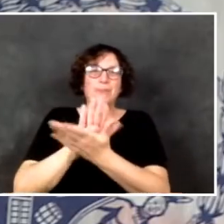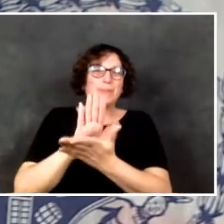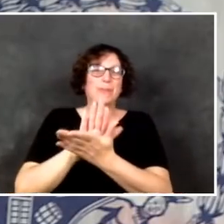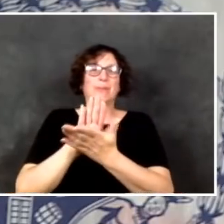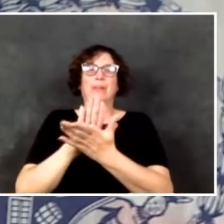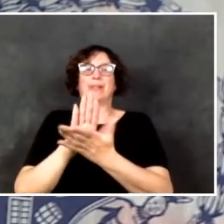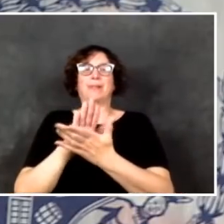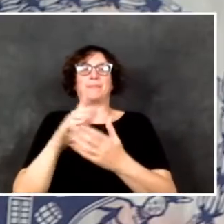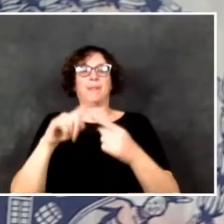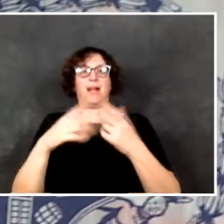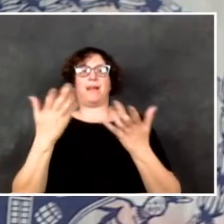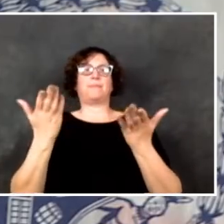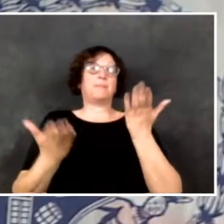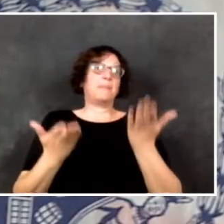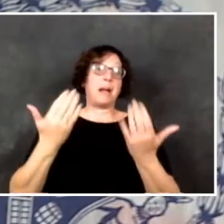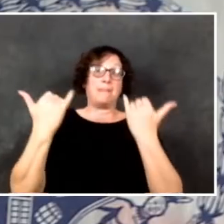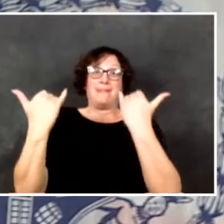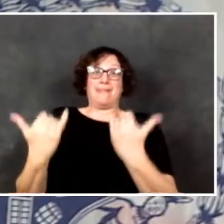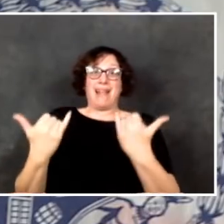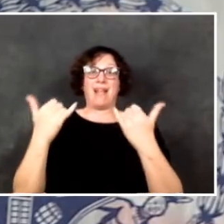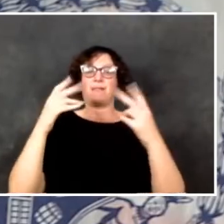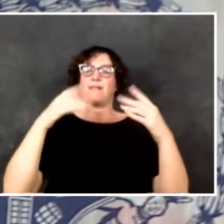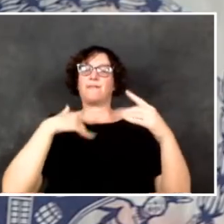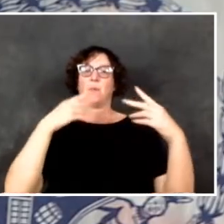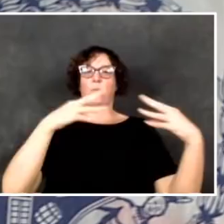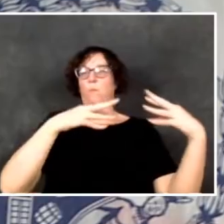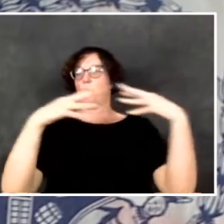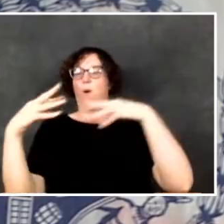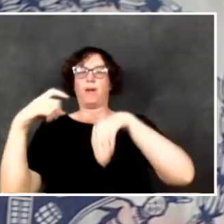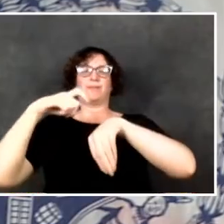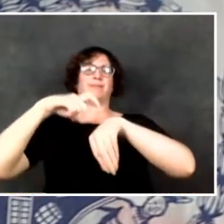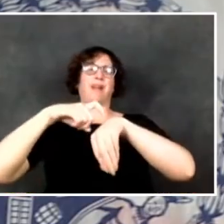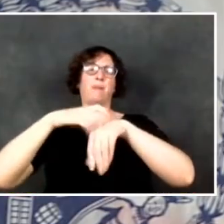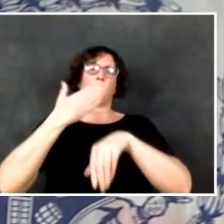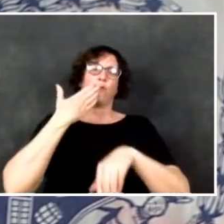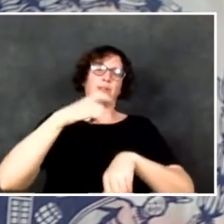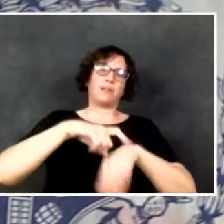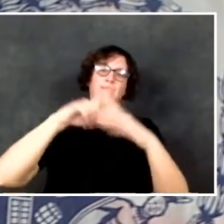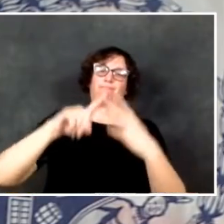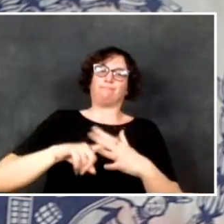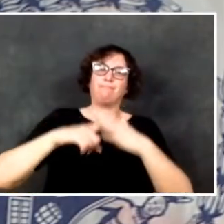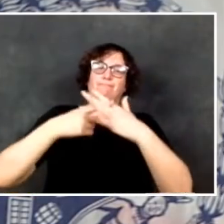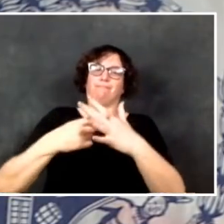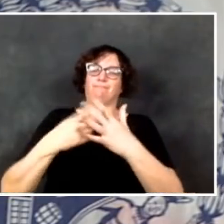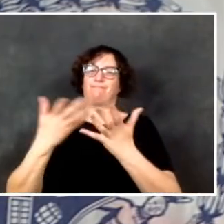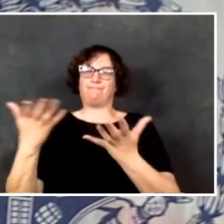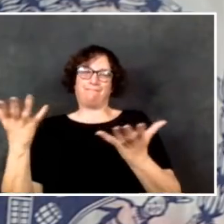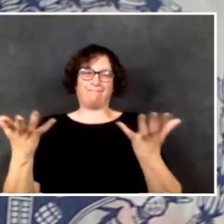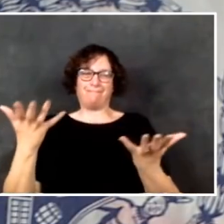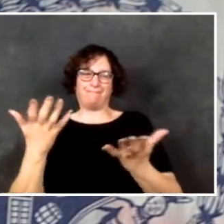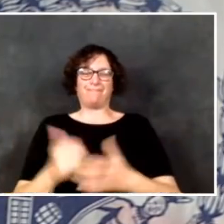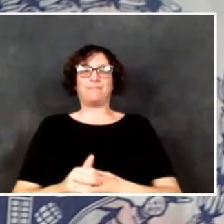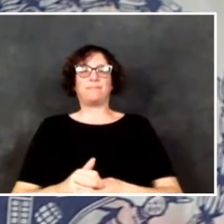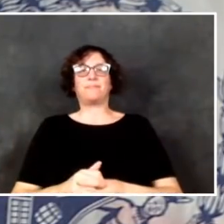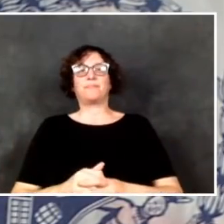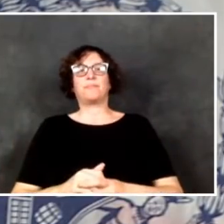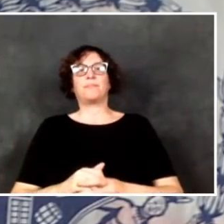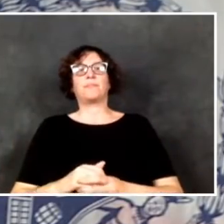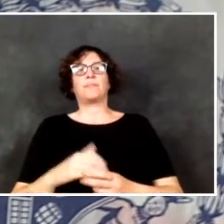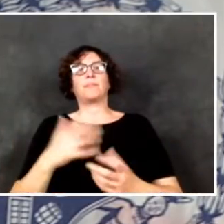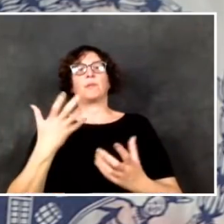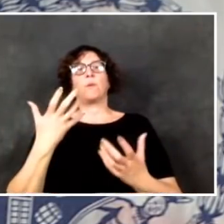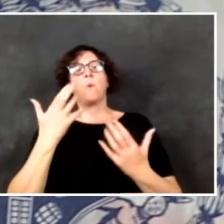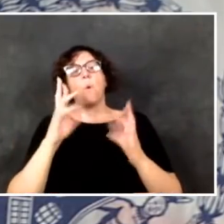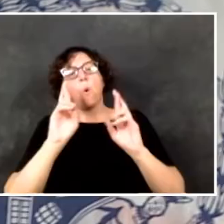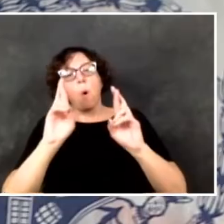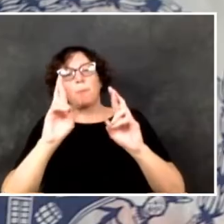It's a really tough time for kids cooped up indoors and all, but with the support of parents and other adults, helping them get focused, and then we'll have a